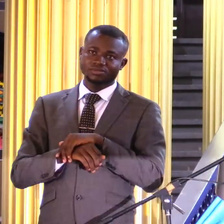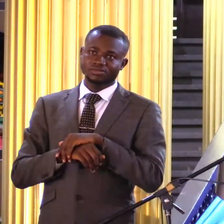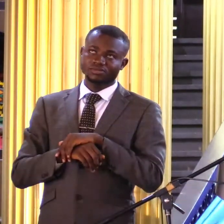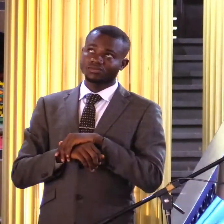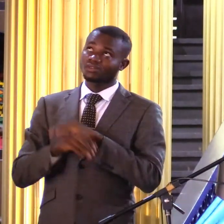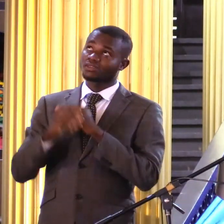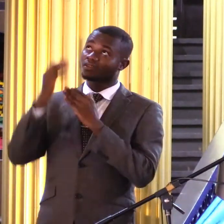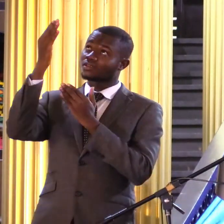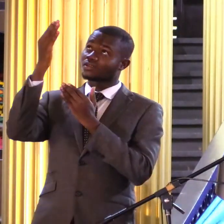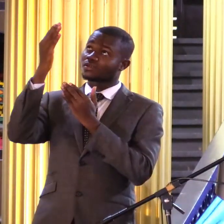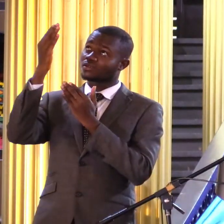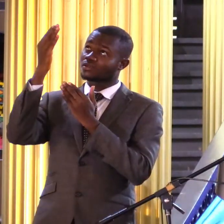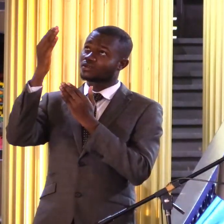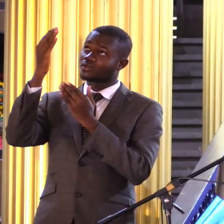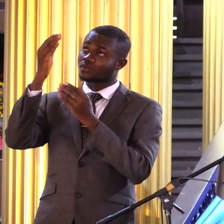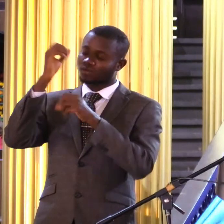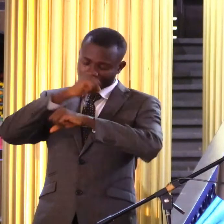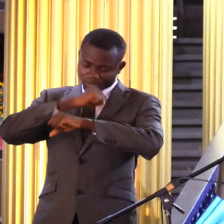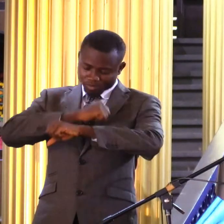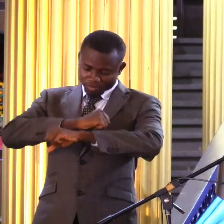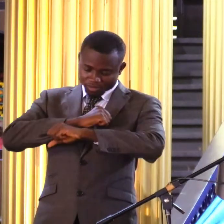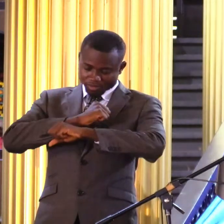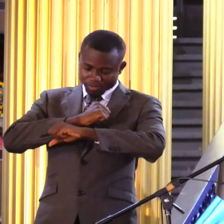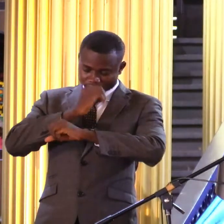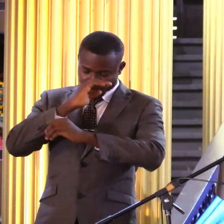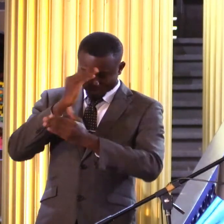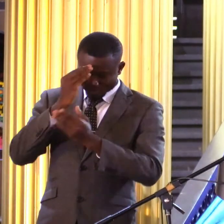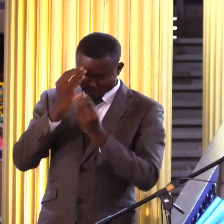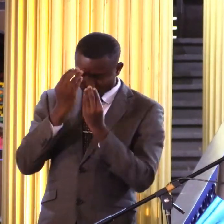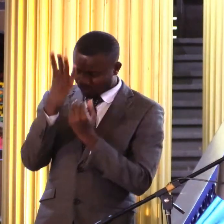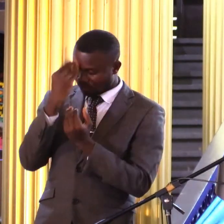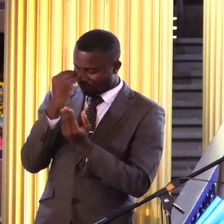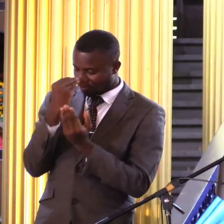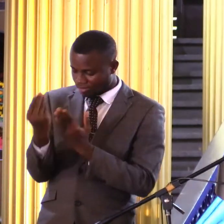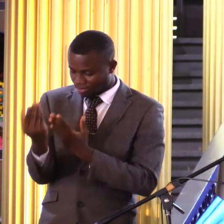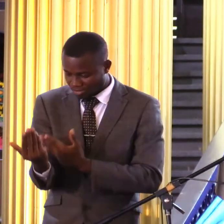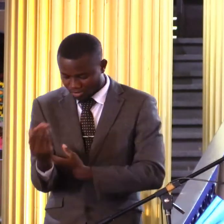Some the action. I don't know about one by me, that's a tears.